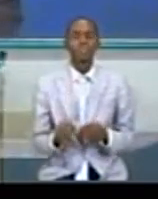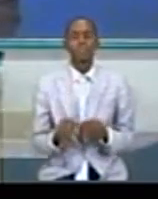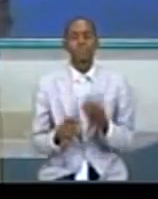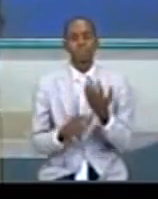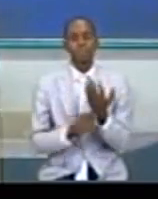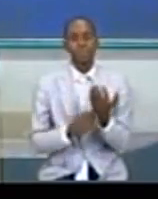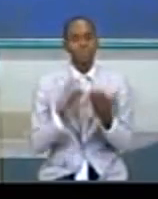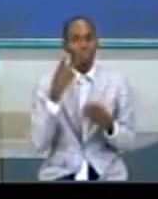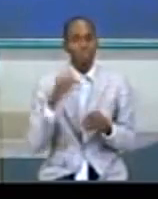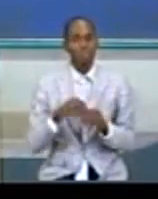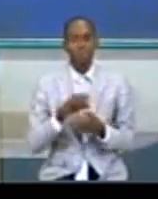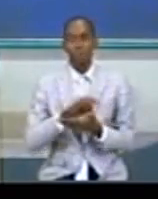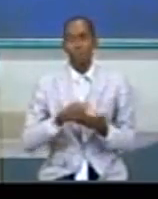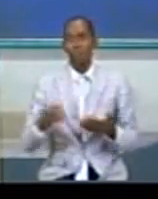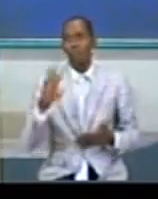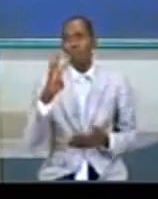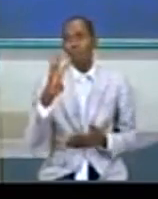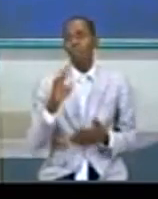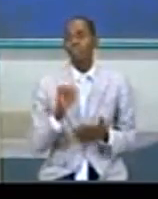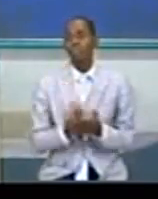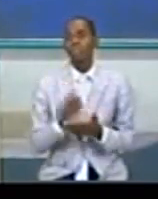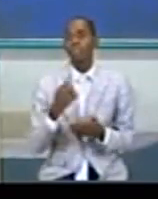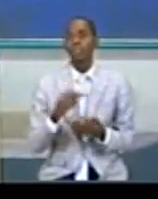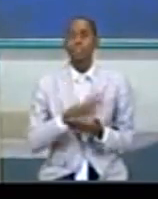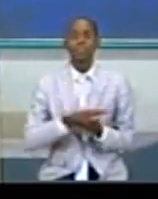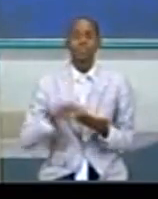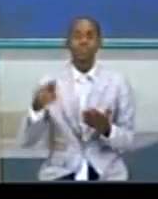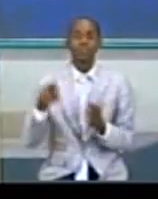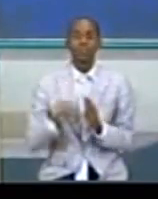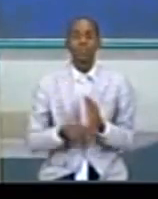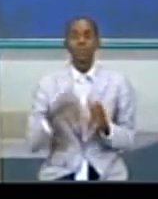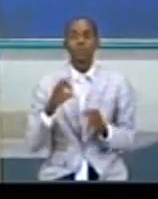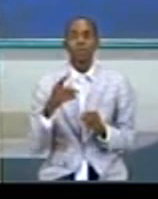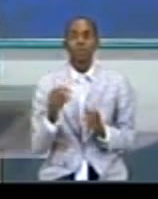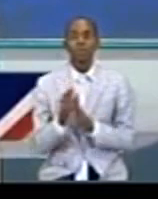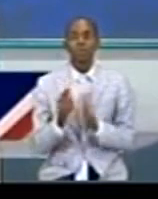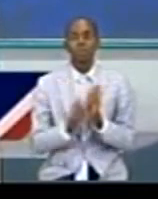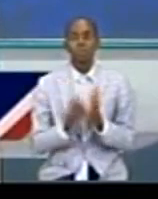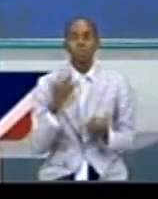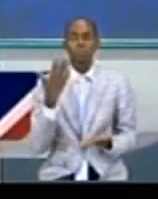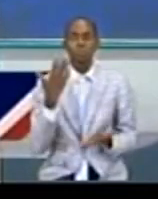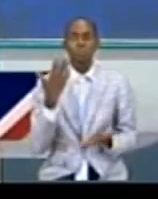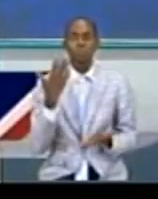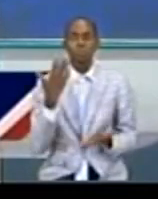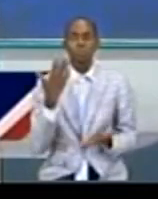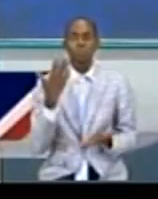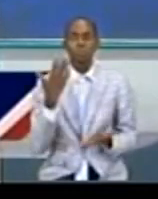verse 4, that the righteousness of the law might be fulfilled in